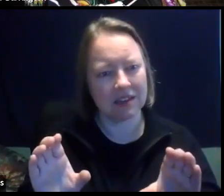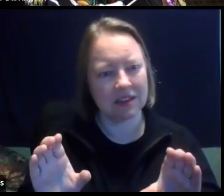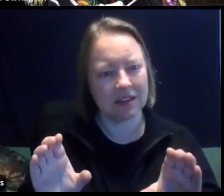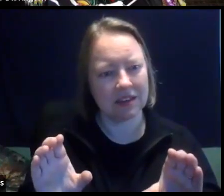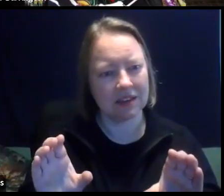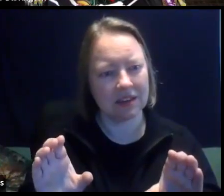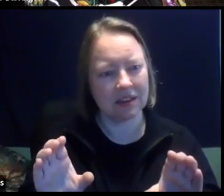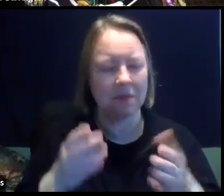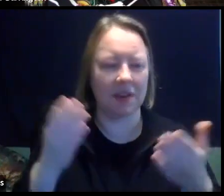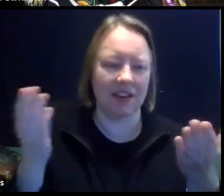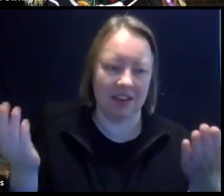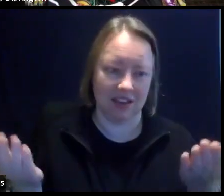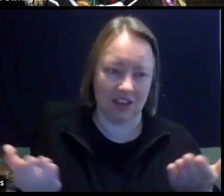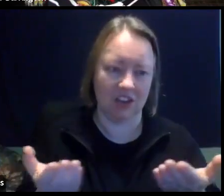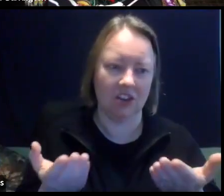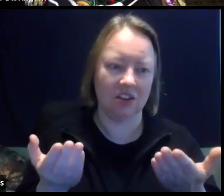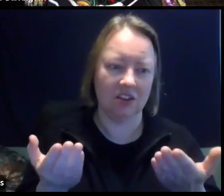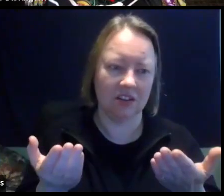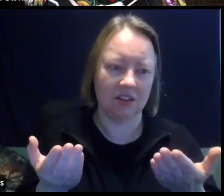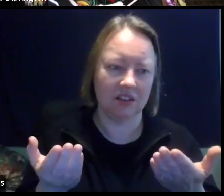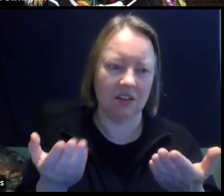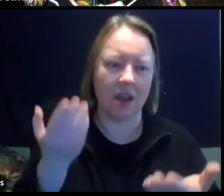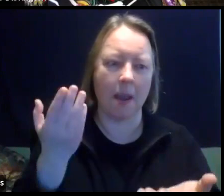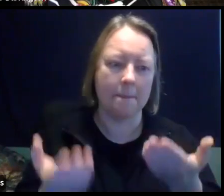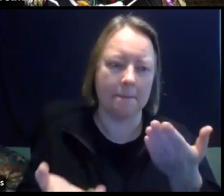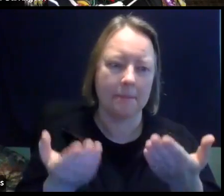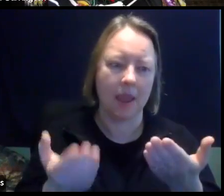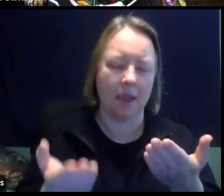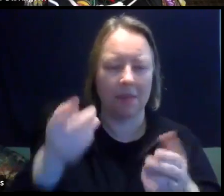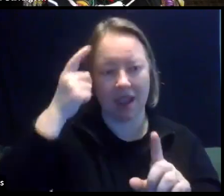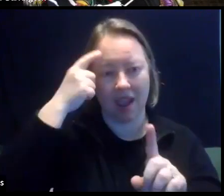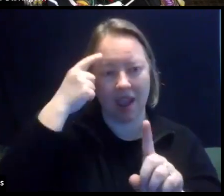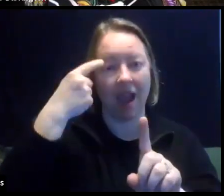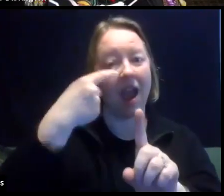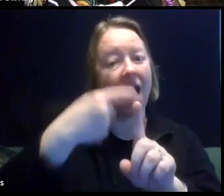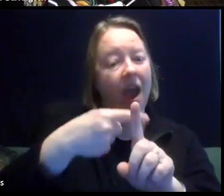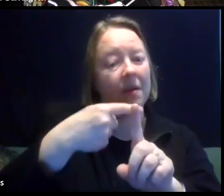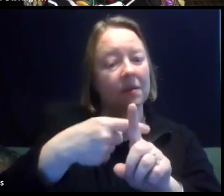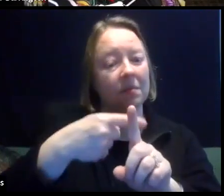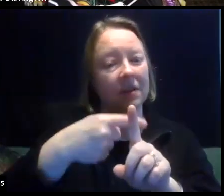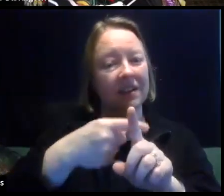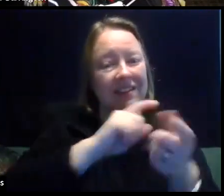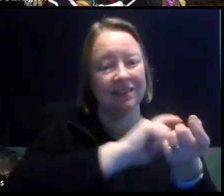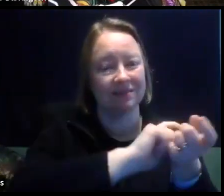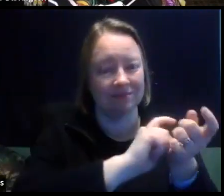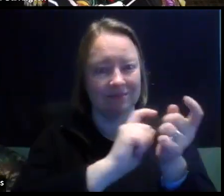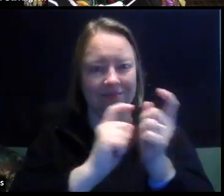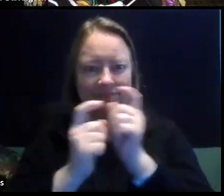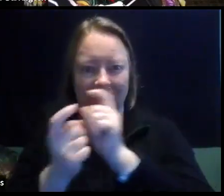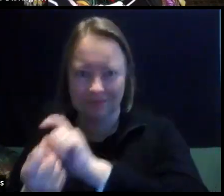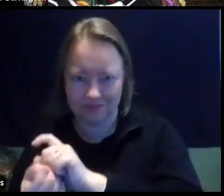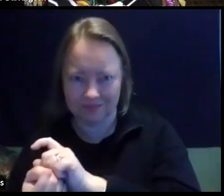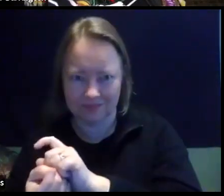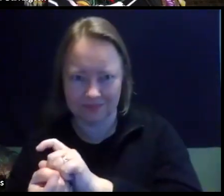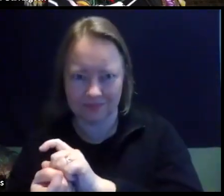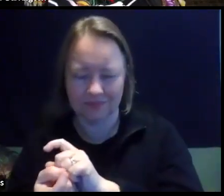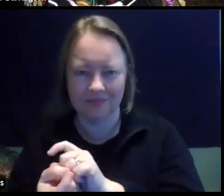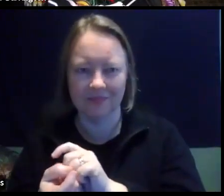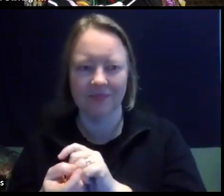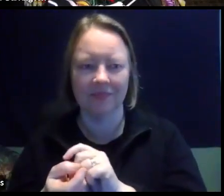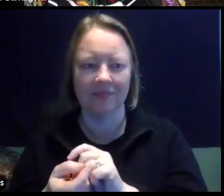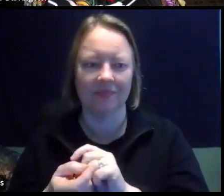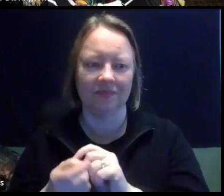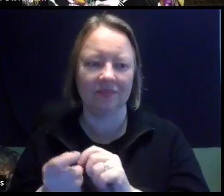here is a maybe optimistic pendulum shift to a very sobering